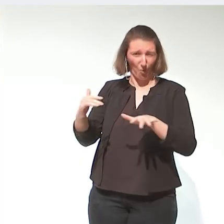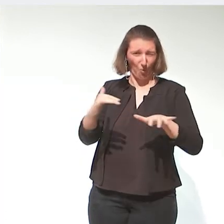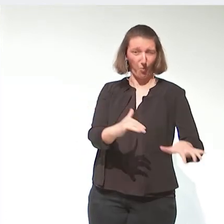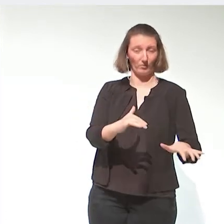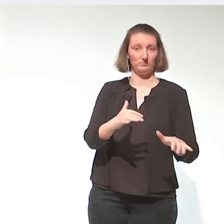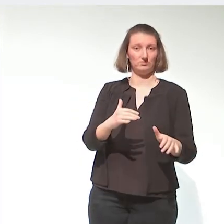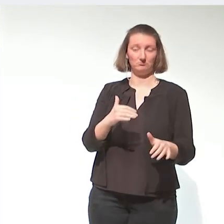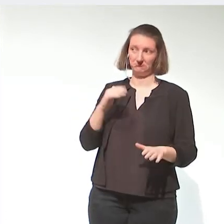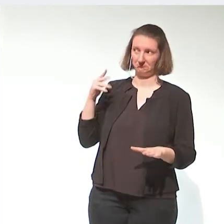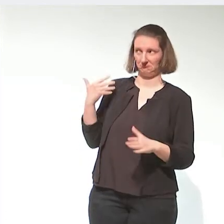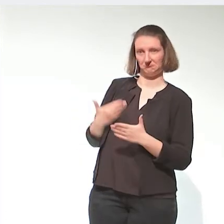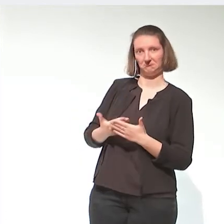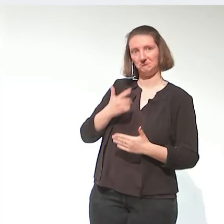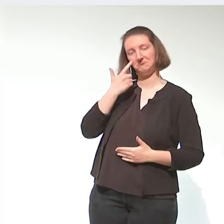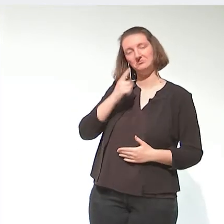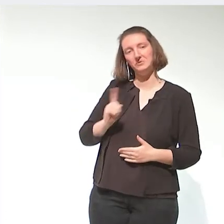almost 2 weeks.